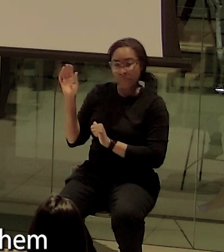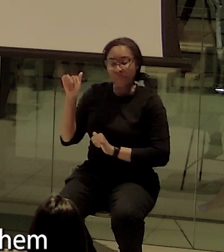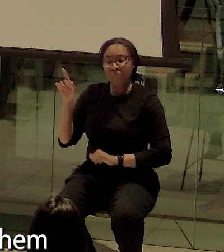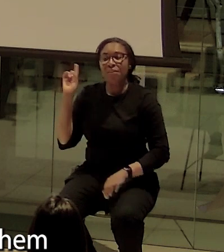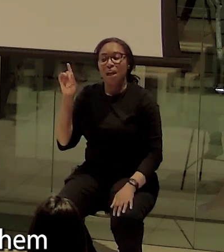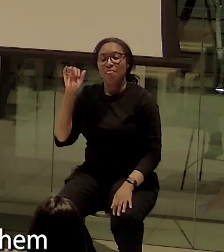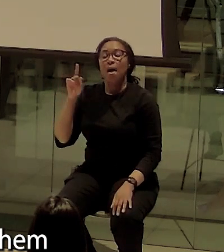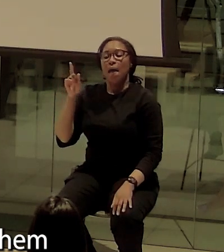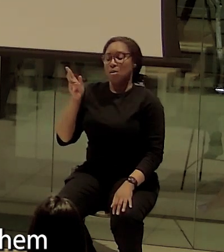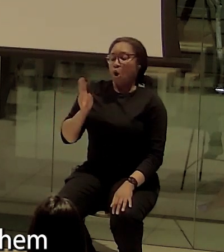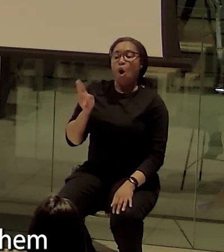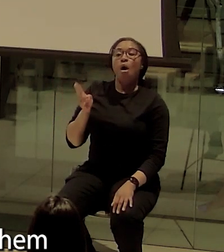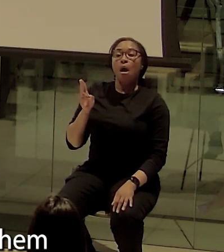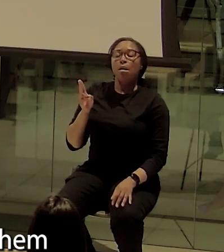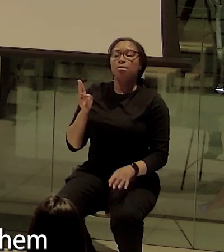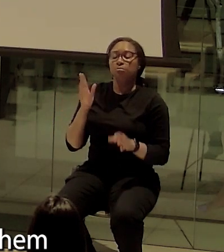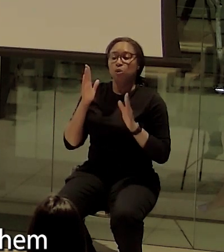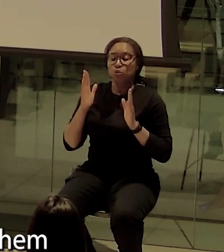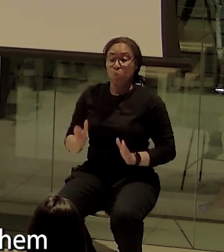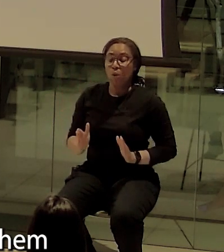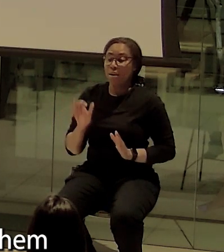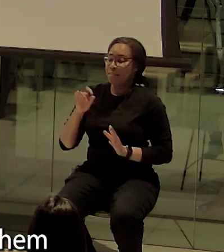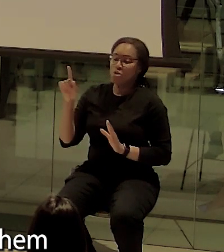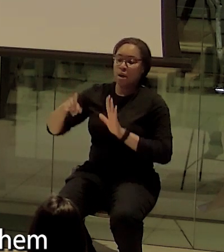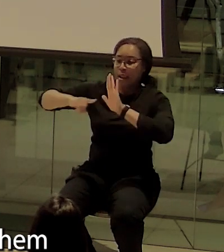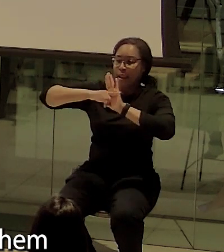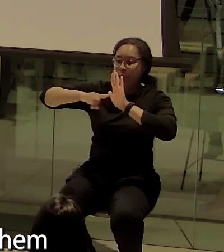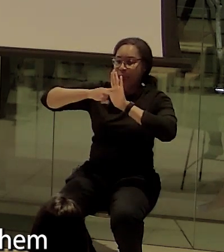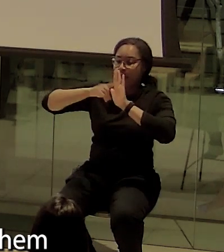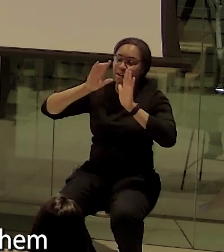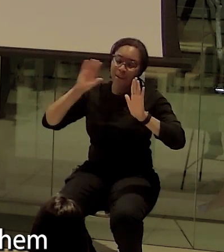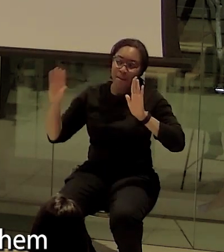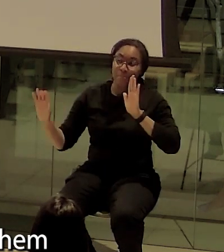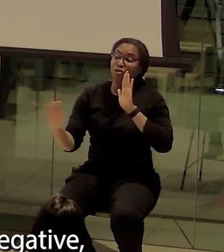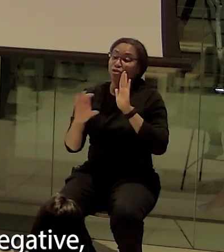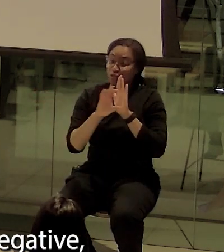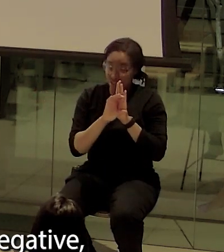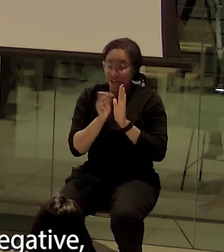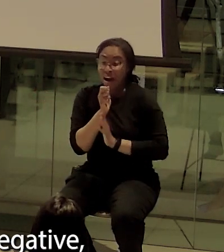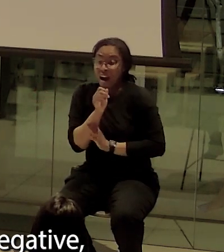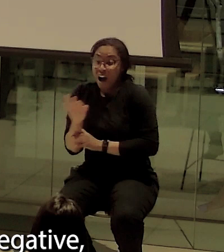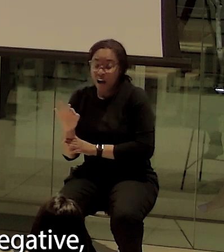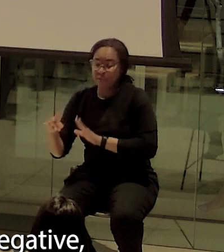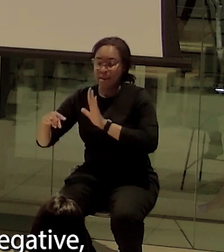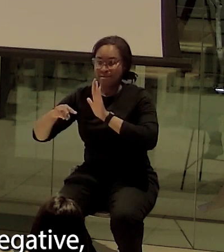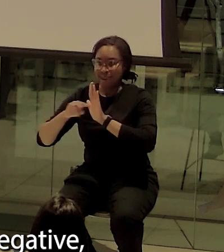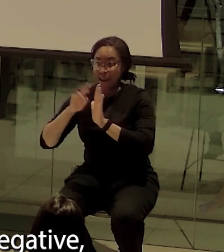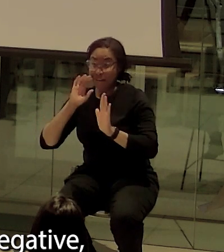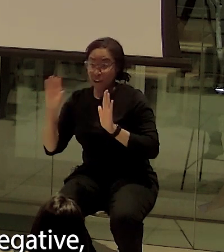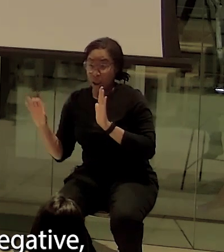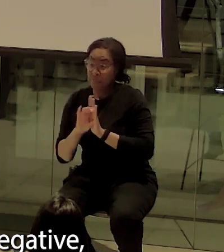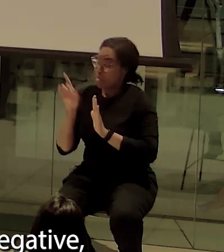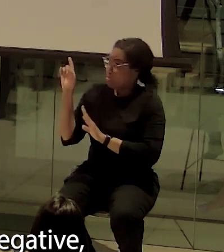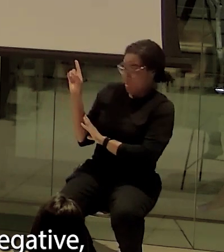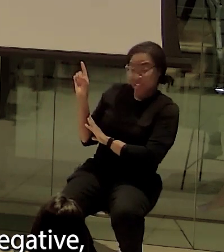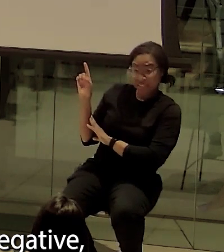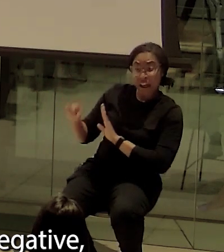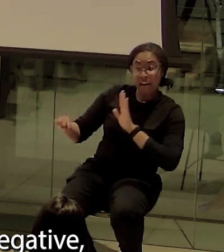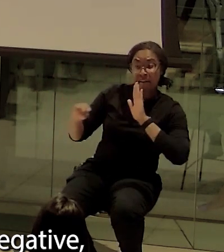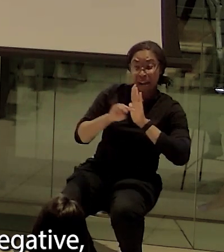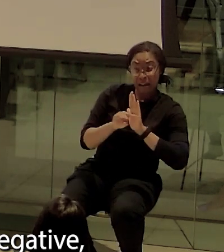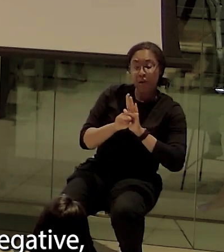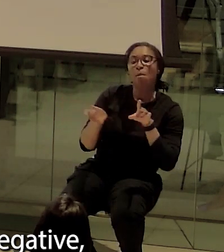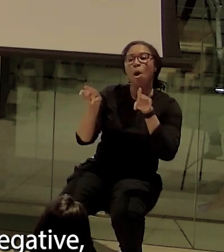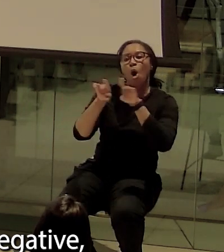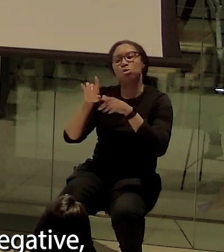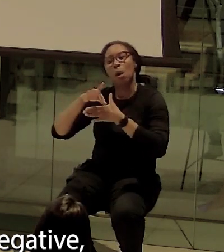the art historian, refers to them as negative images of negative images. So not only is the silhouette negative, but also